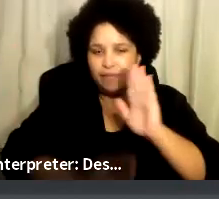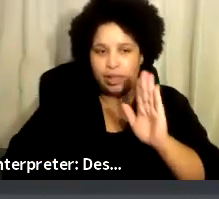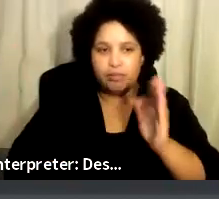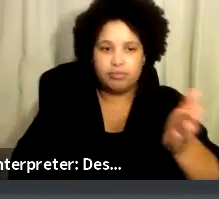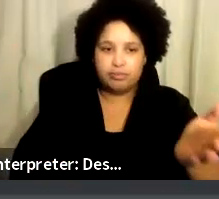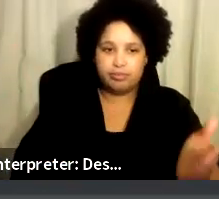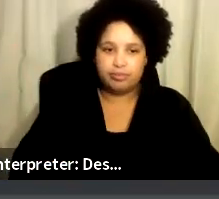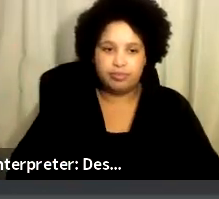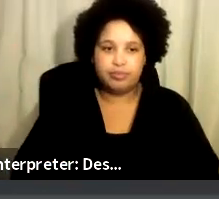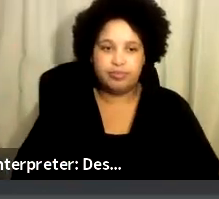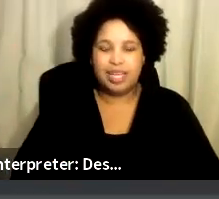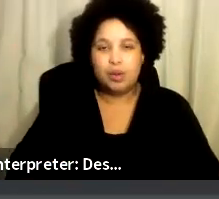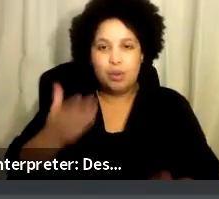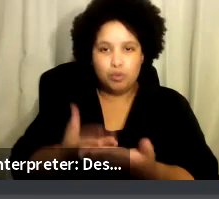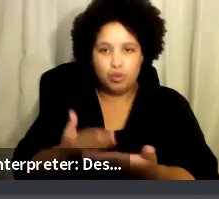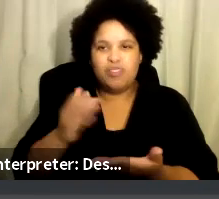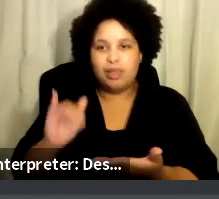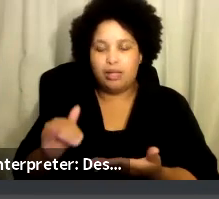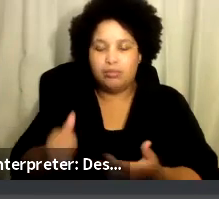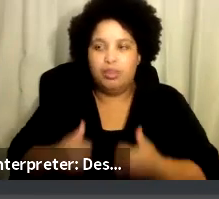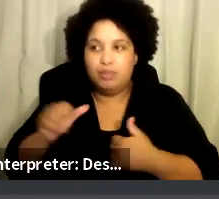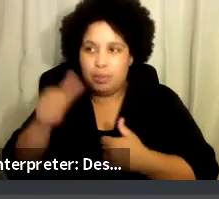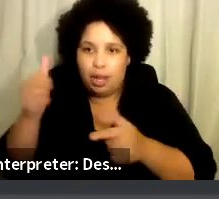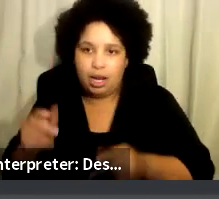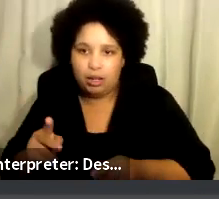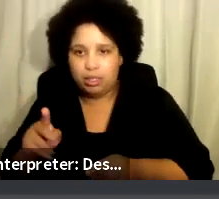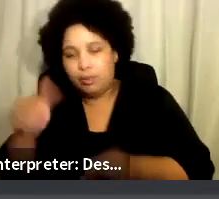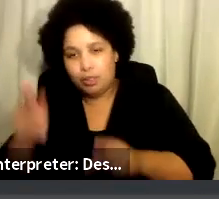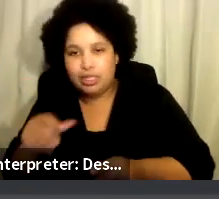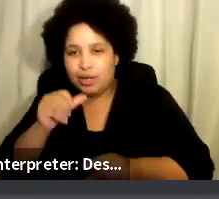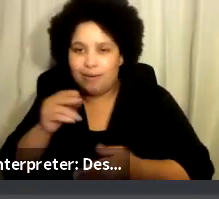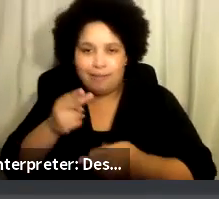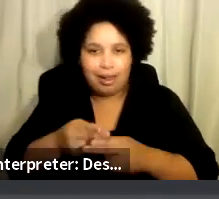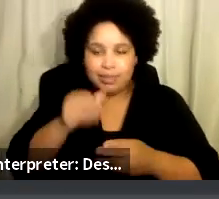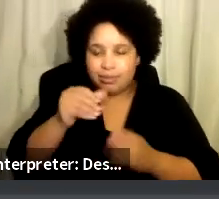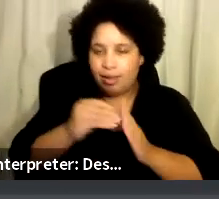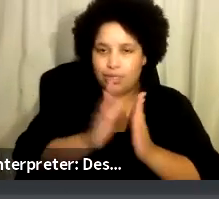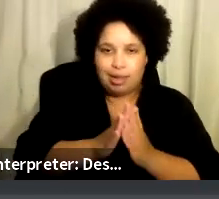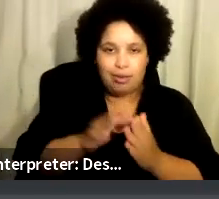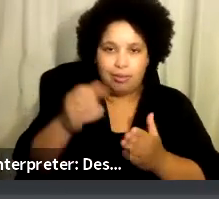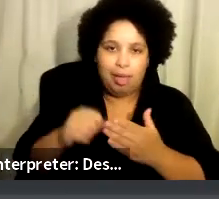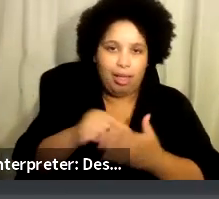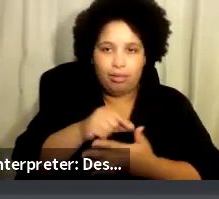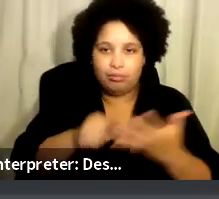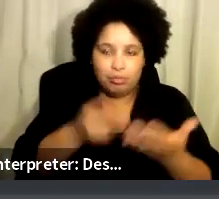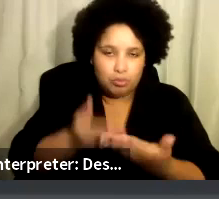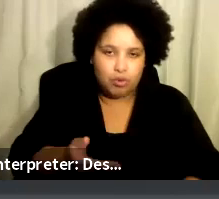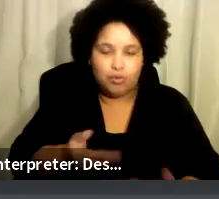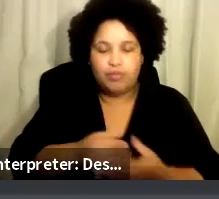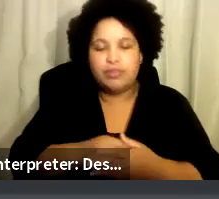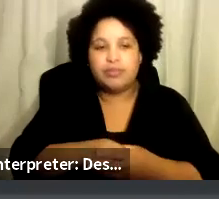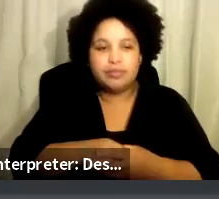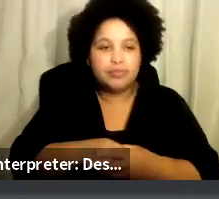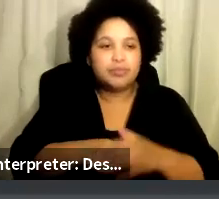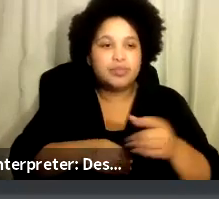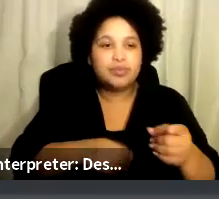that. So this top portion is for parent to complete, saying that they're living at this